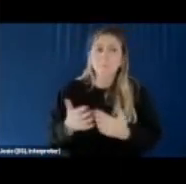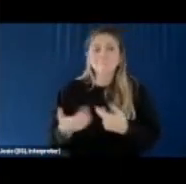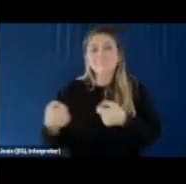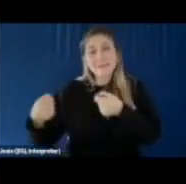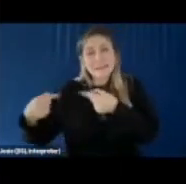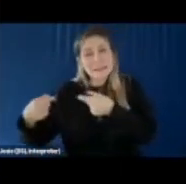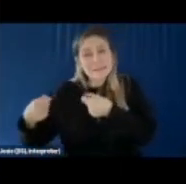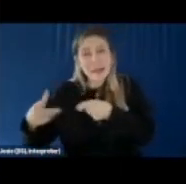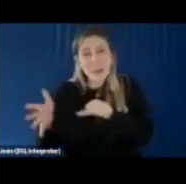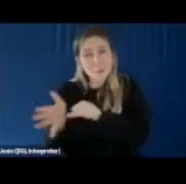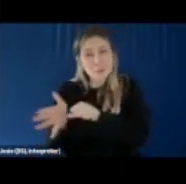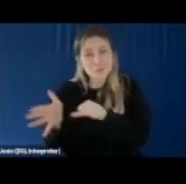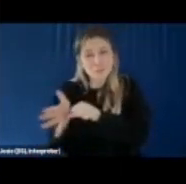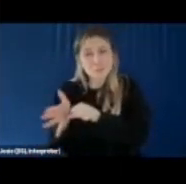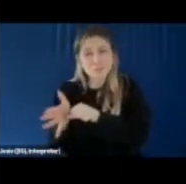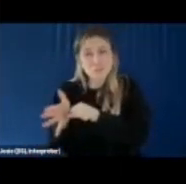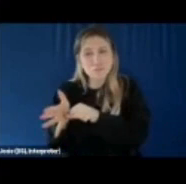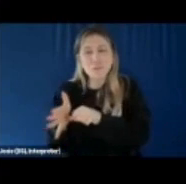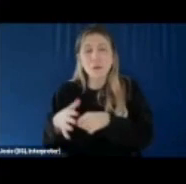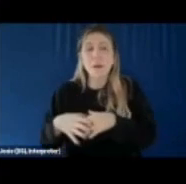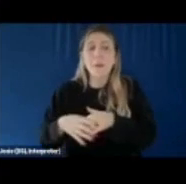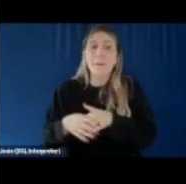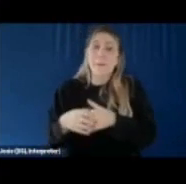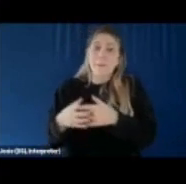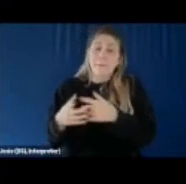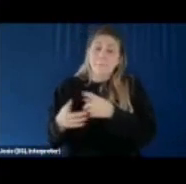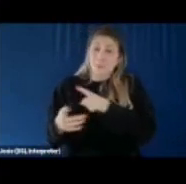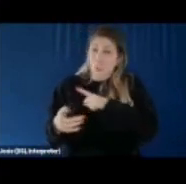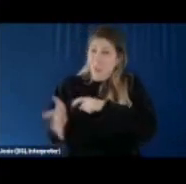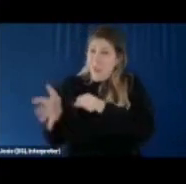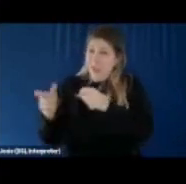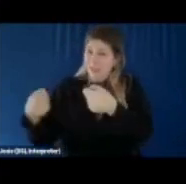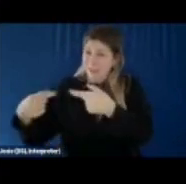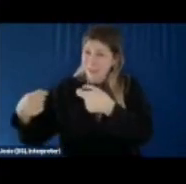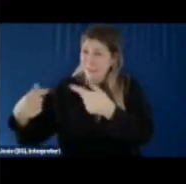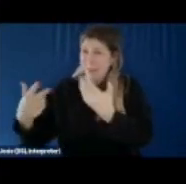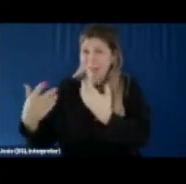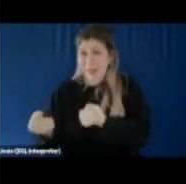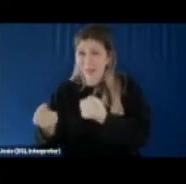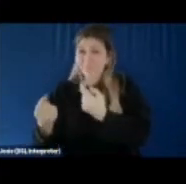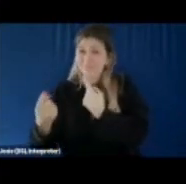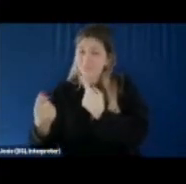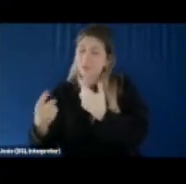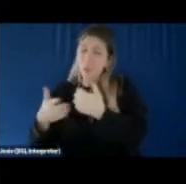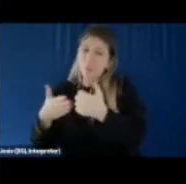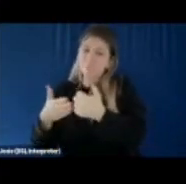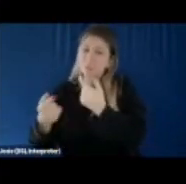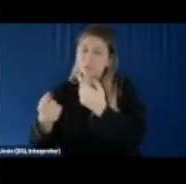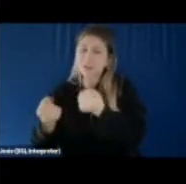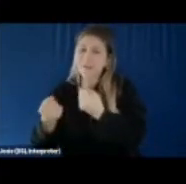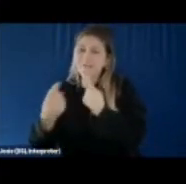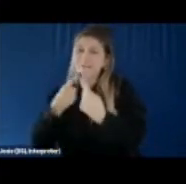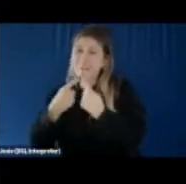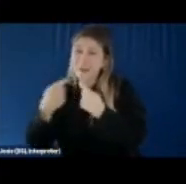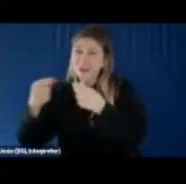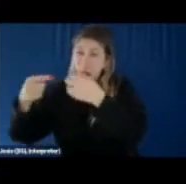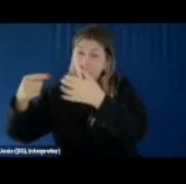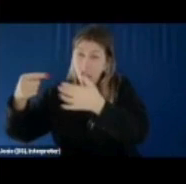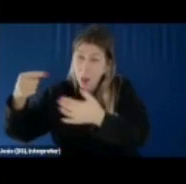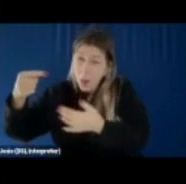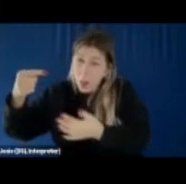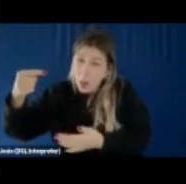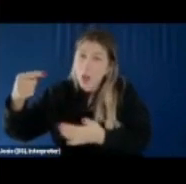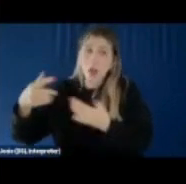and in that sort of situation where we're bombarded with information that everyone's trying to get us to buy something or